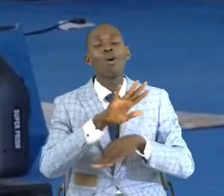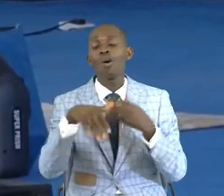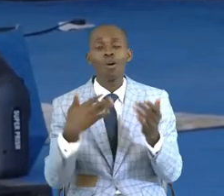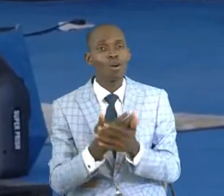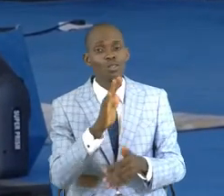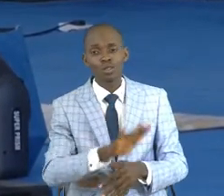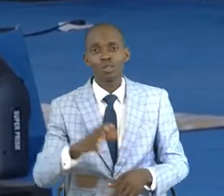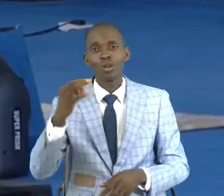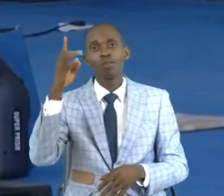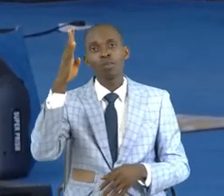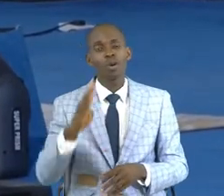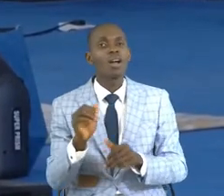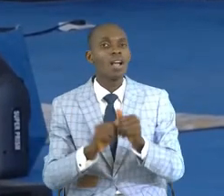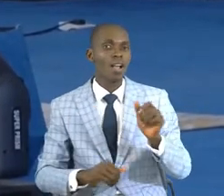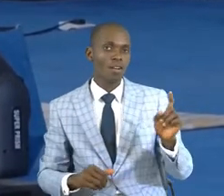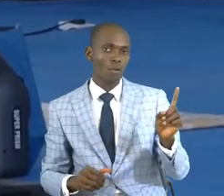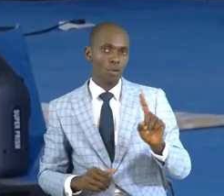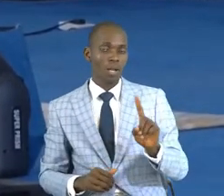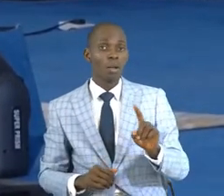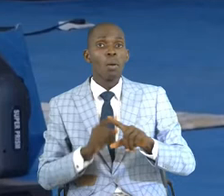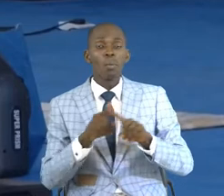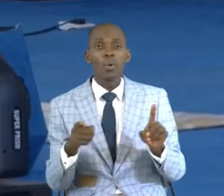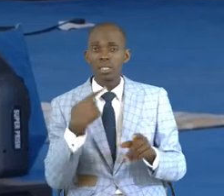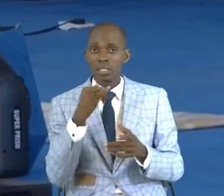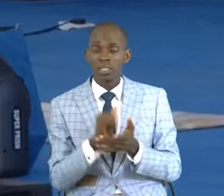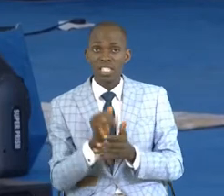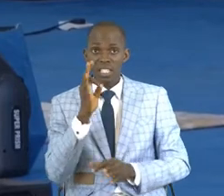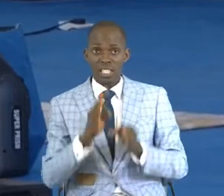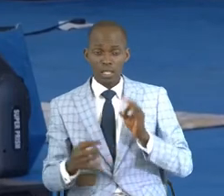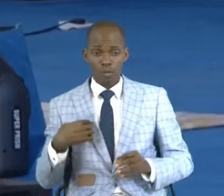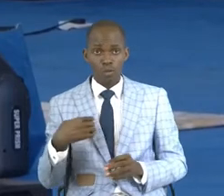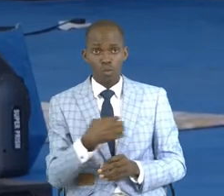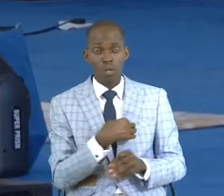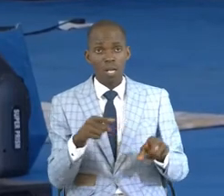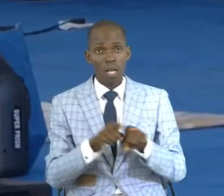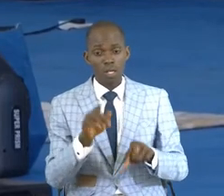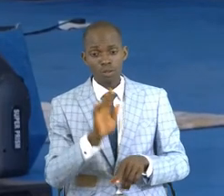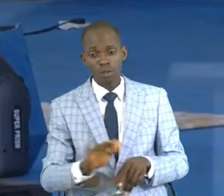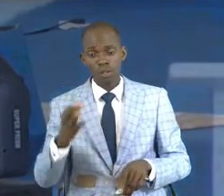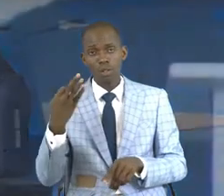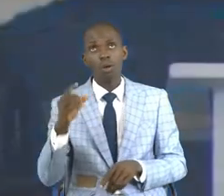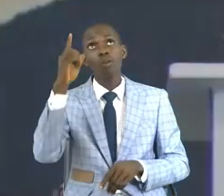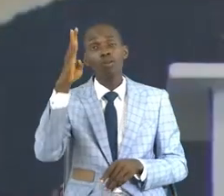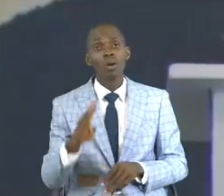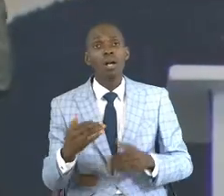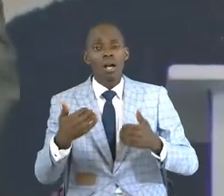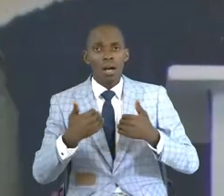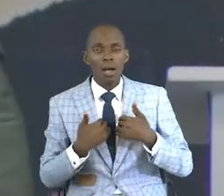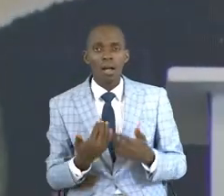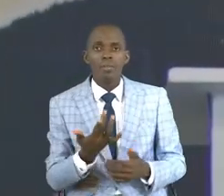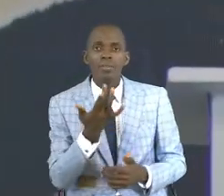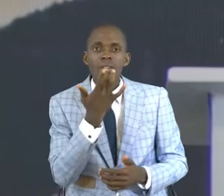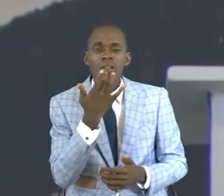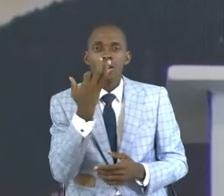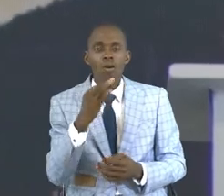anywhere. It says if we are children of God and we have tasted of the goodness of the